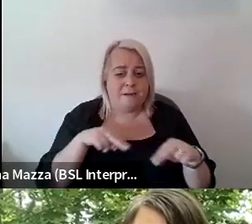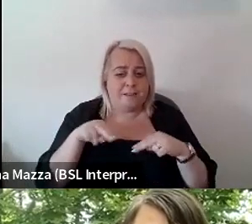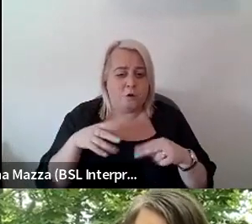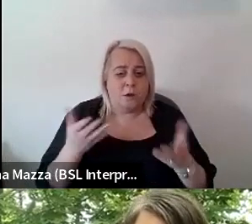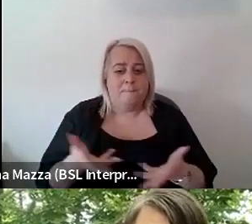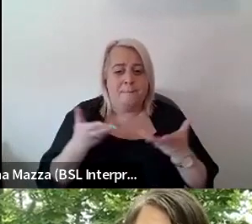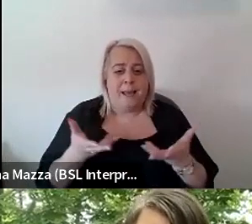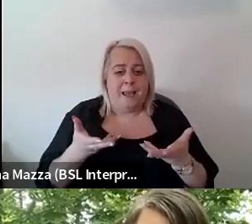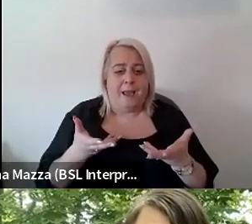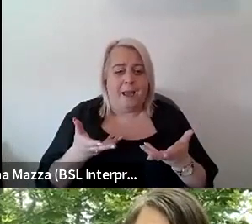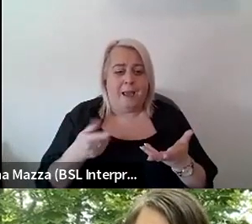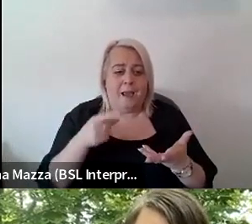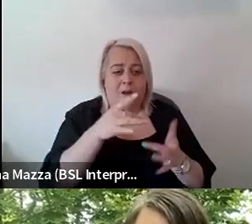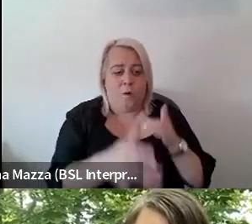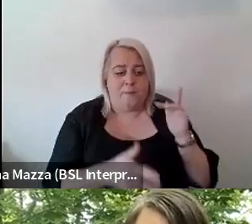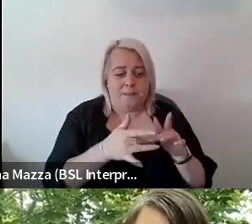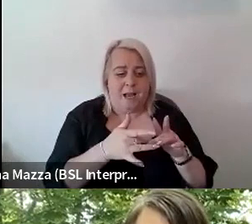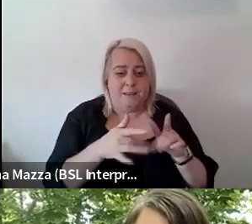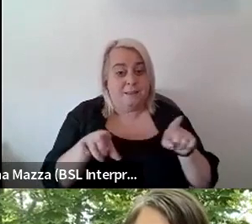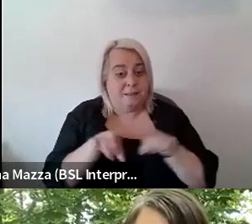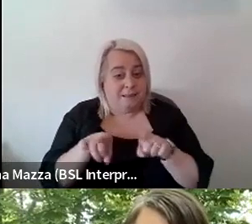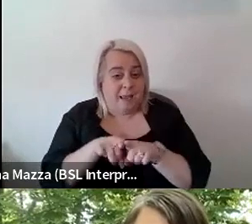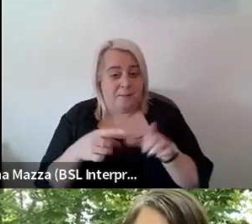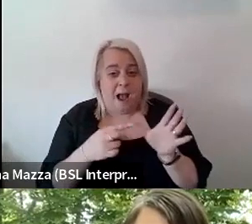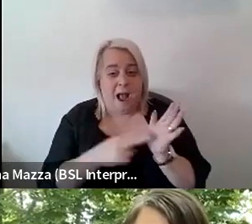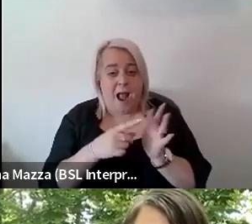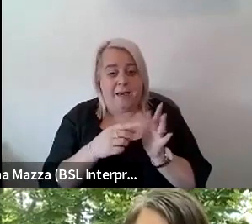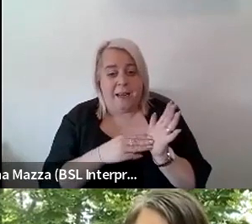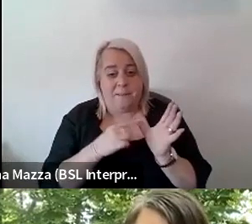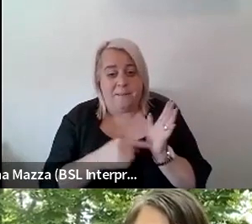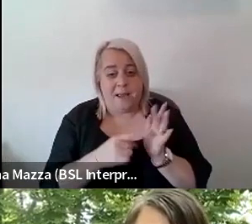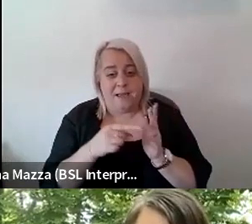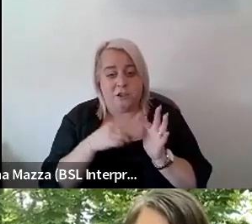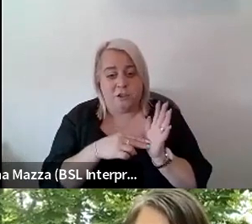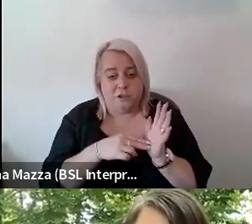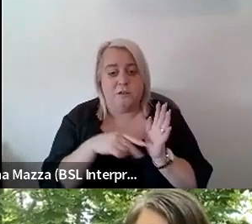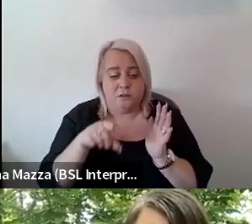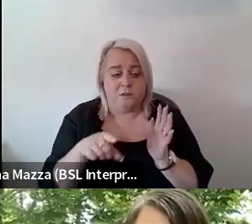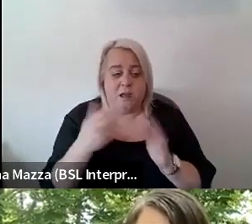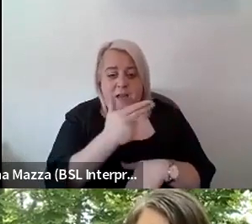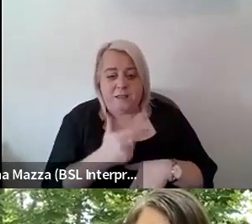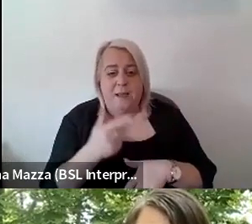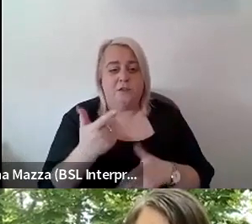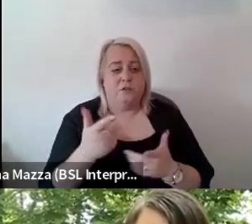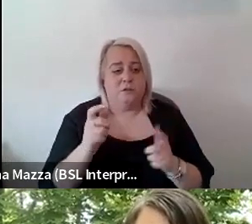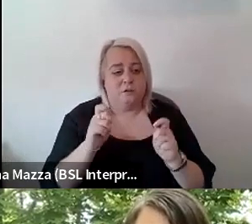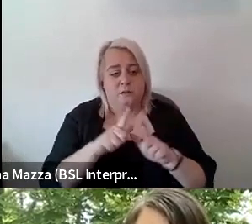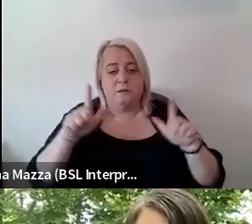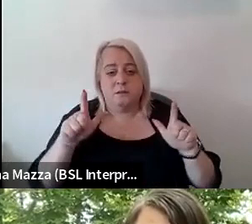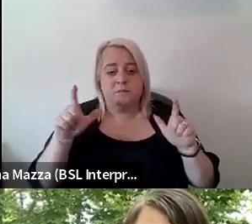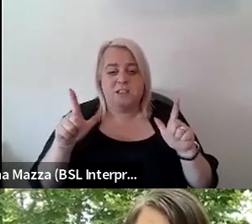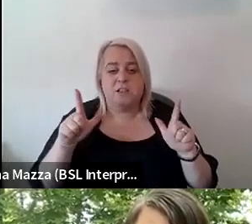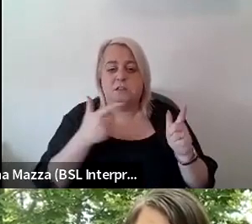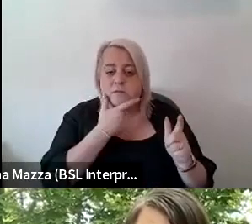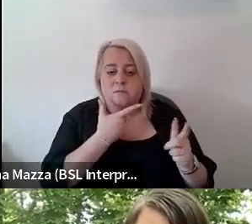on websites. It's the same sort of thing with animations. I think that people need choice and control. That's really, really, it's a really important tenet